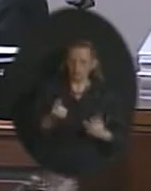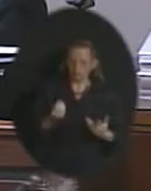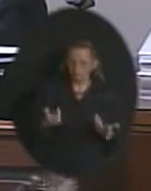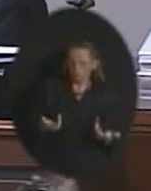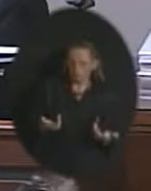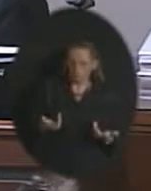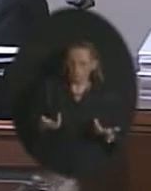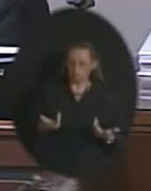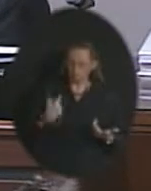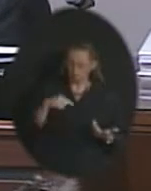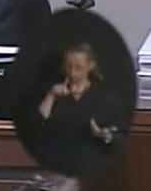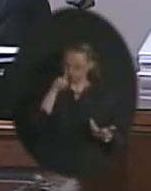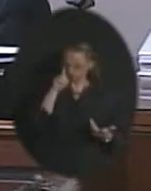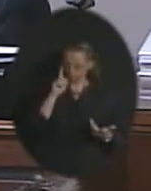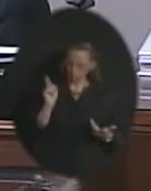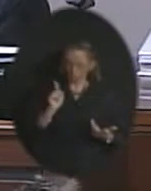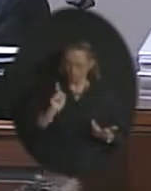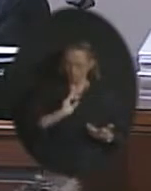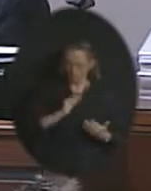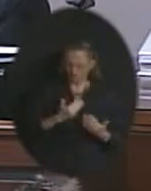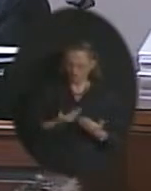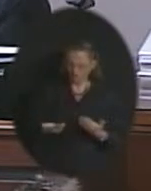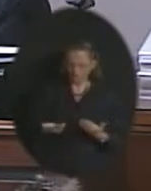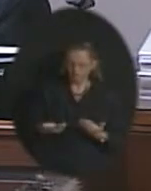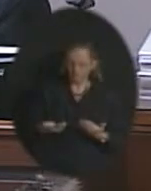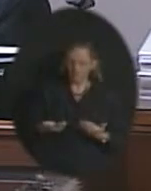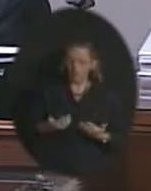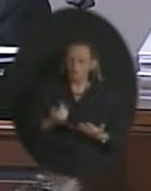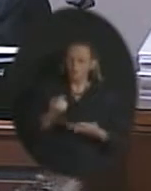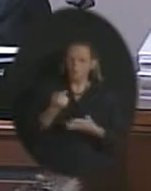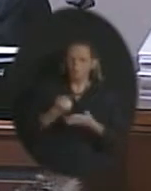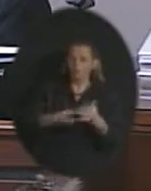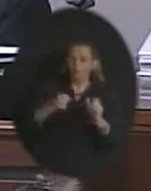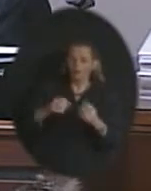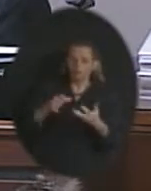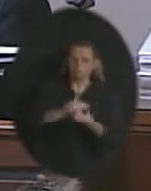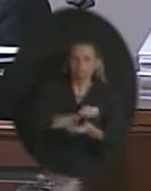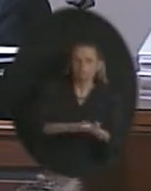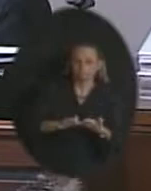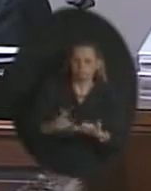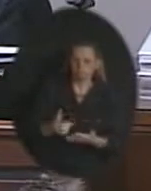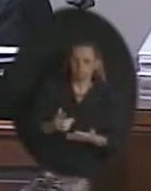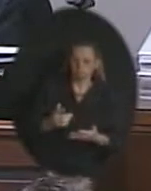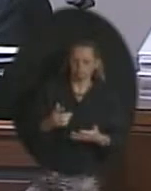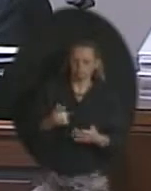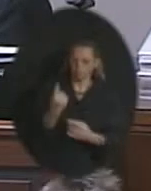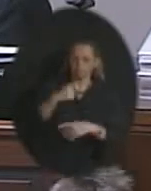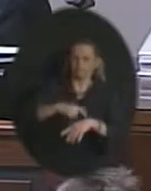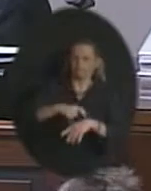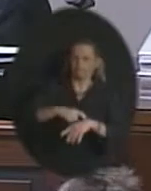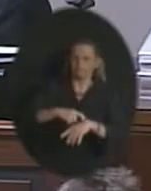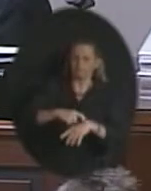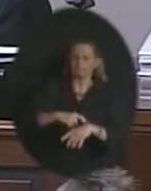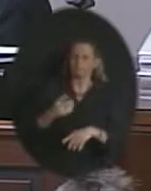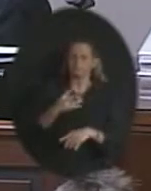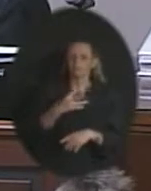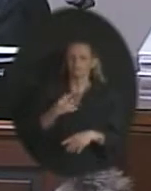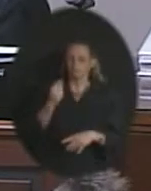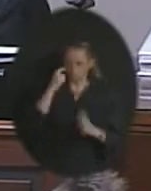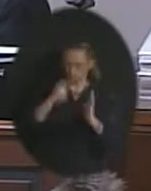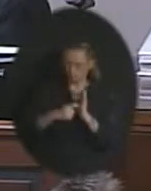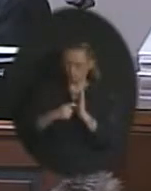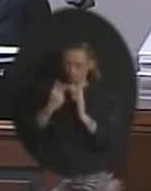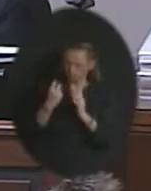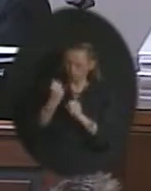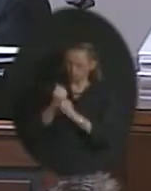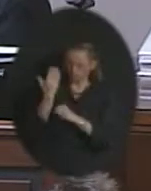stuff at? And what could be taken out in one fell swoop? And then the last two years, as you have known, we've had a horrible loss in Joplin about 2 years